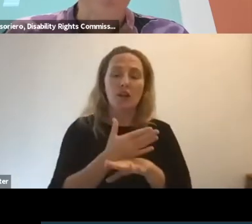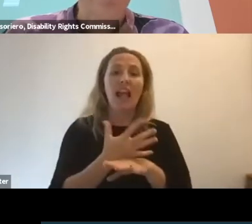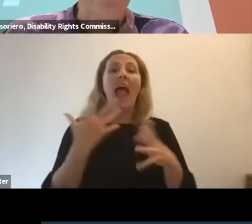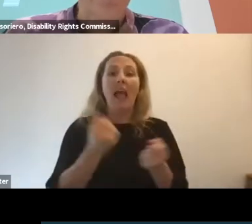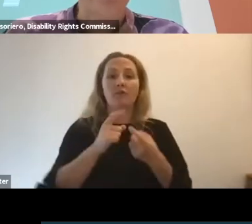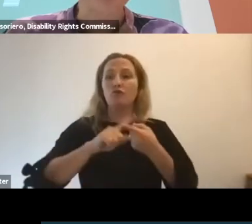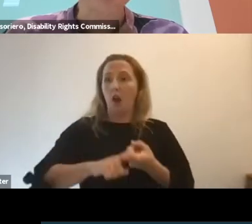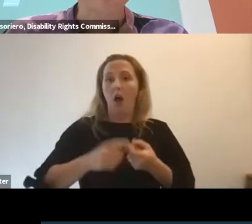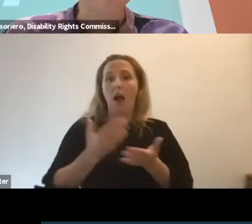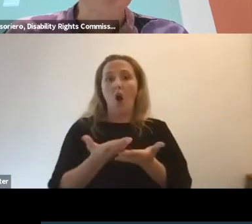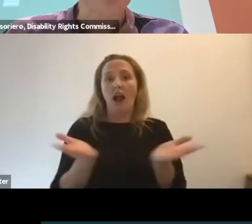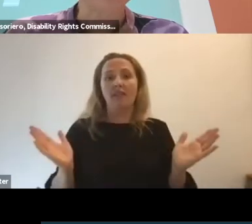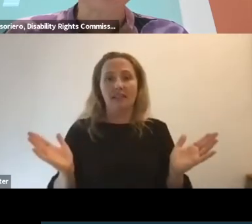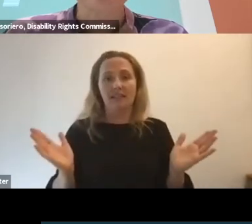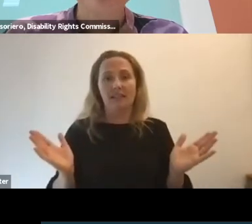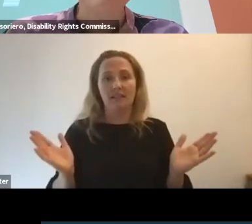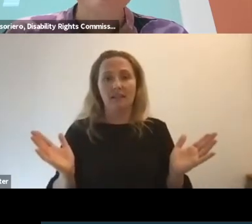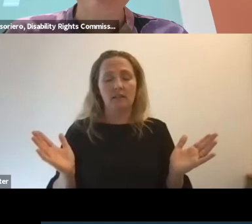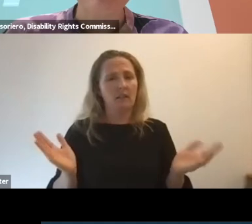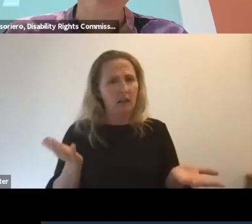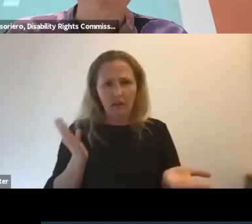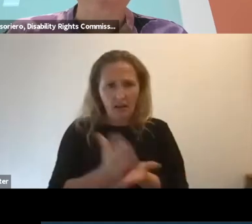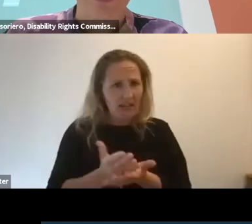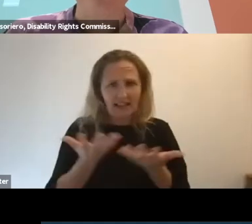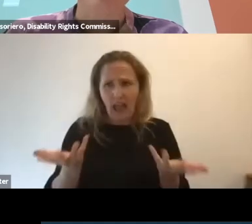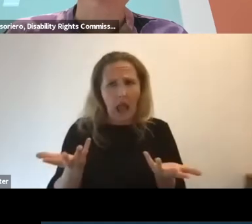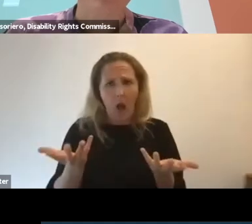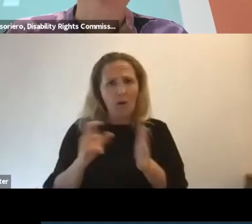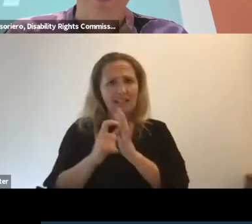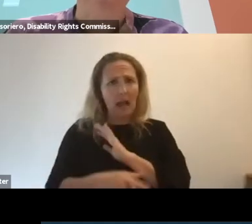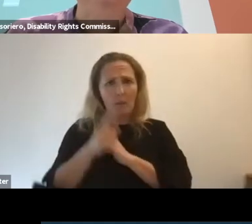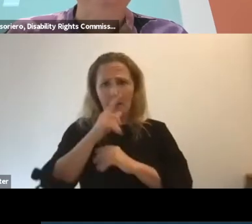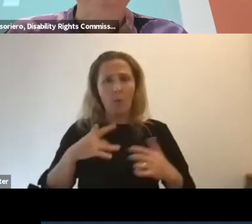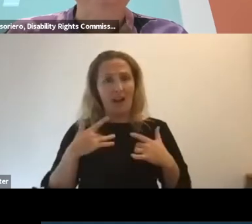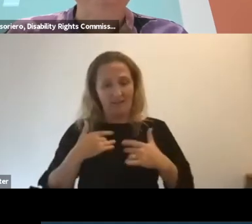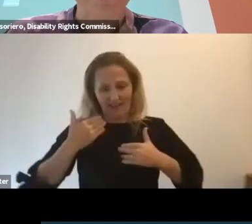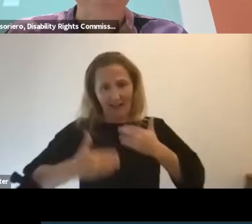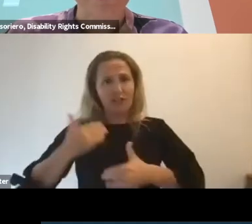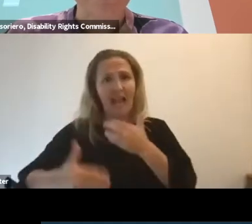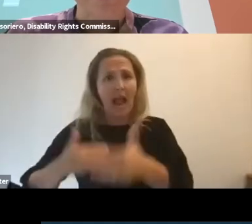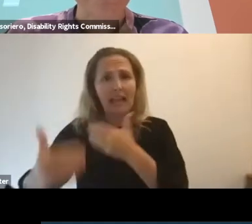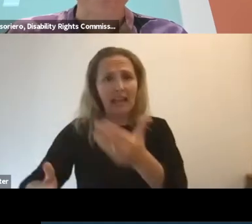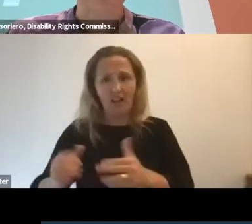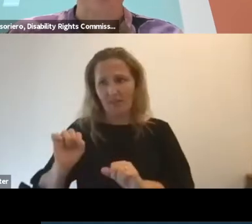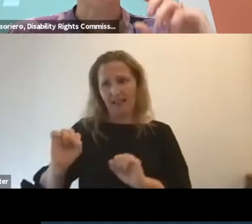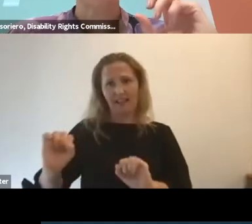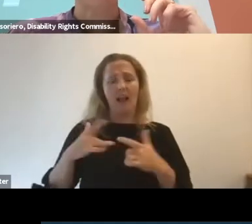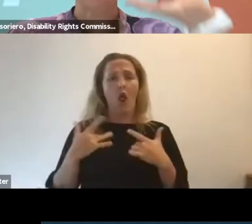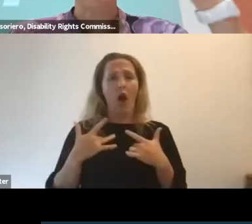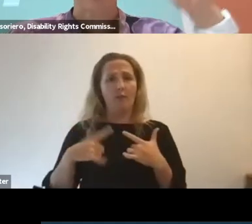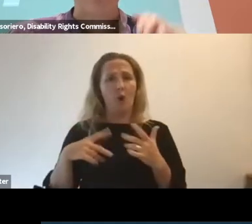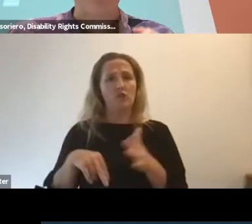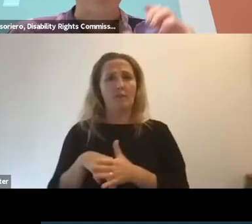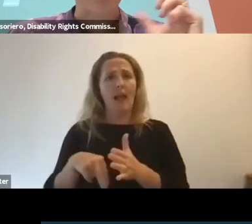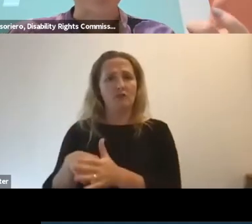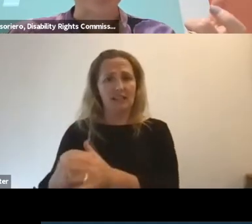others. And actually, that's how many disabled people live lives, because of the barriers that exist. And so actually